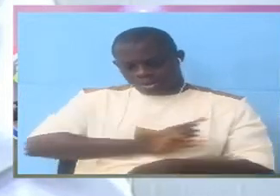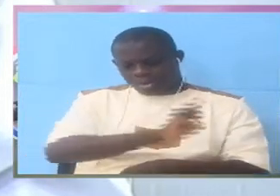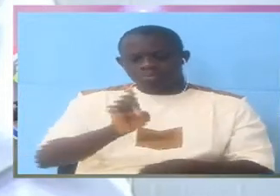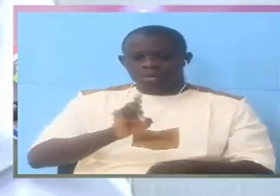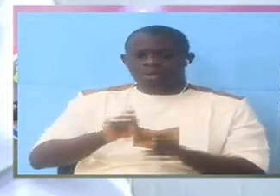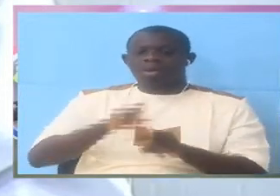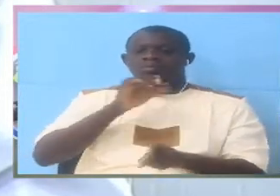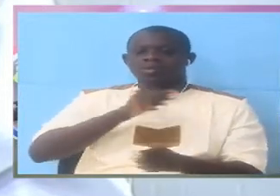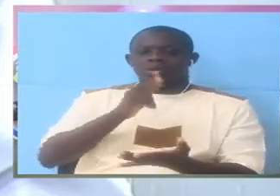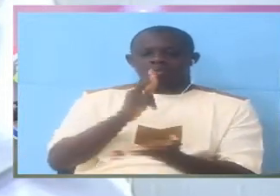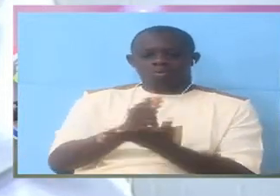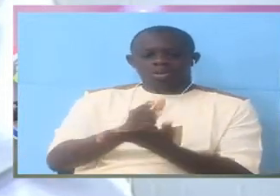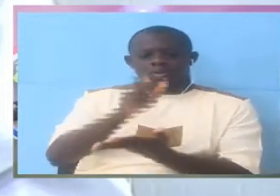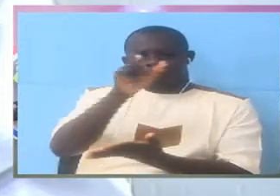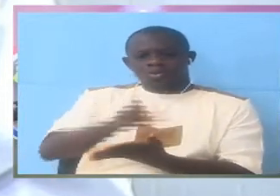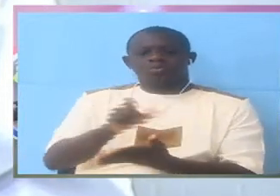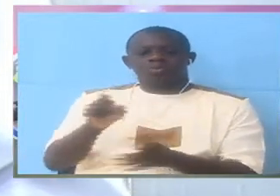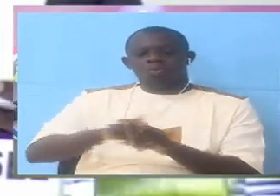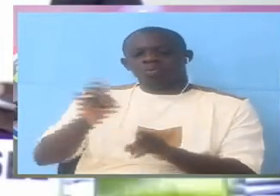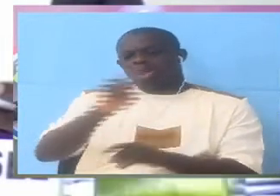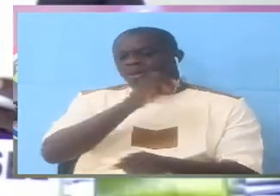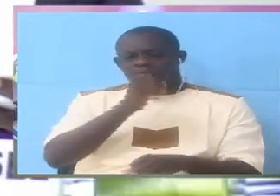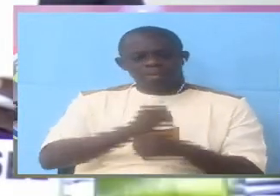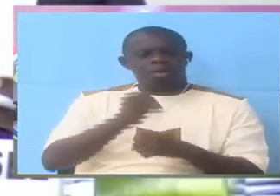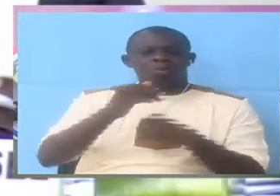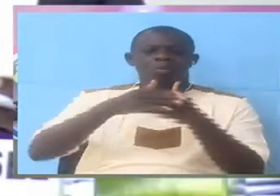Mr. Witness, what is baffling is